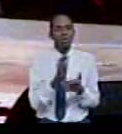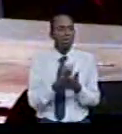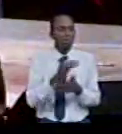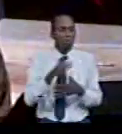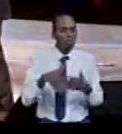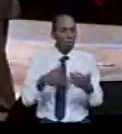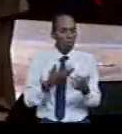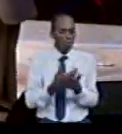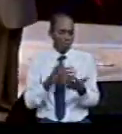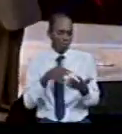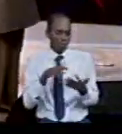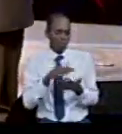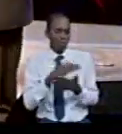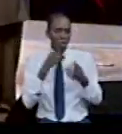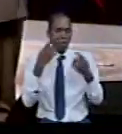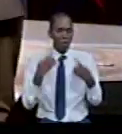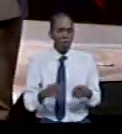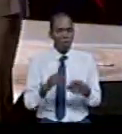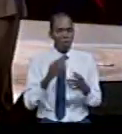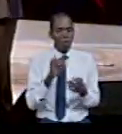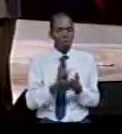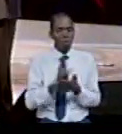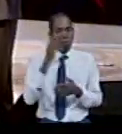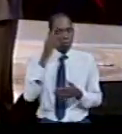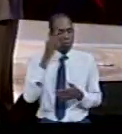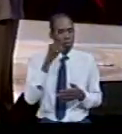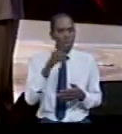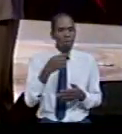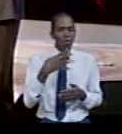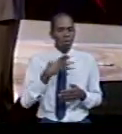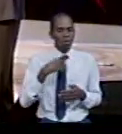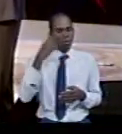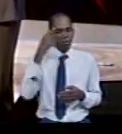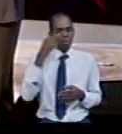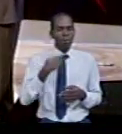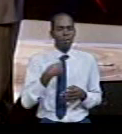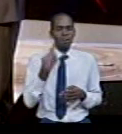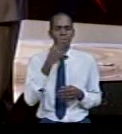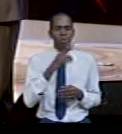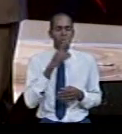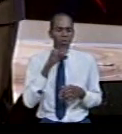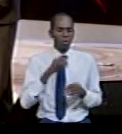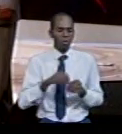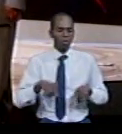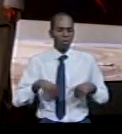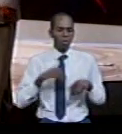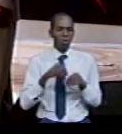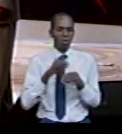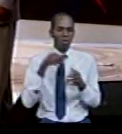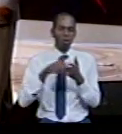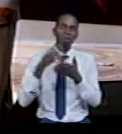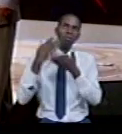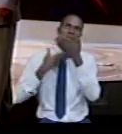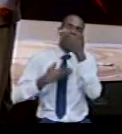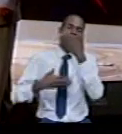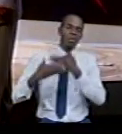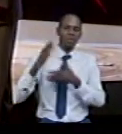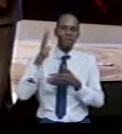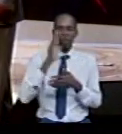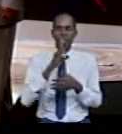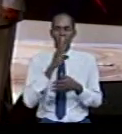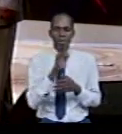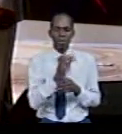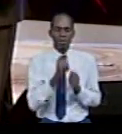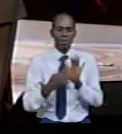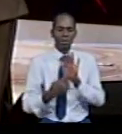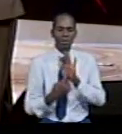him so that for you and for me who are living in this generation, he'll be a pattern